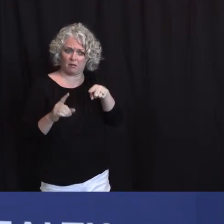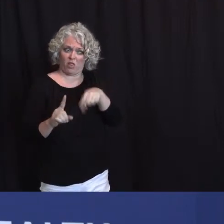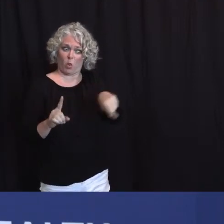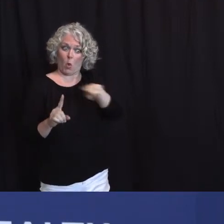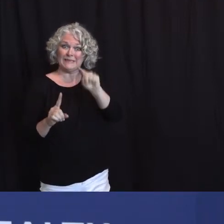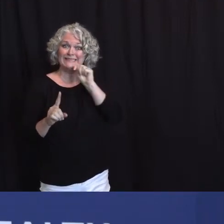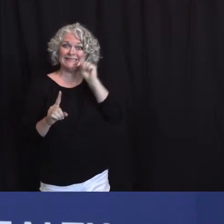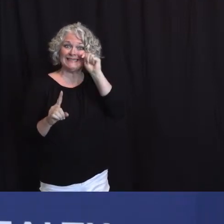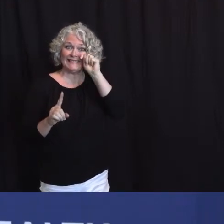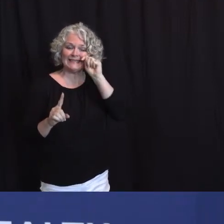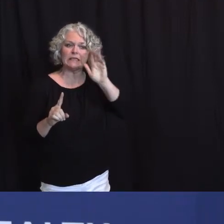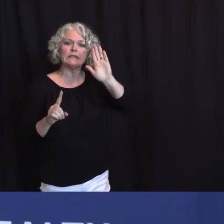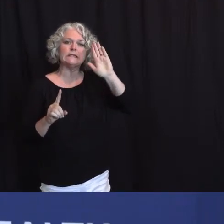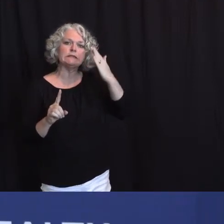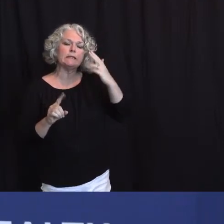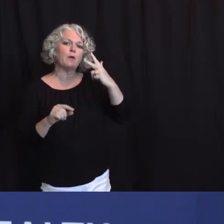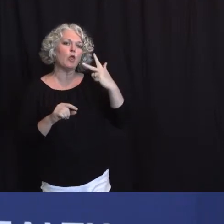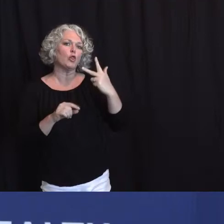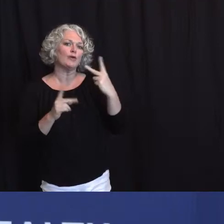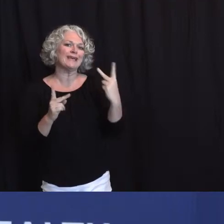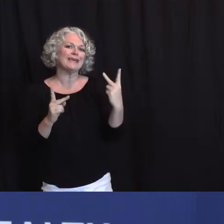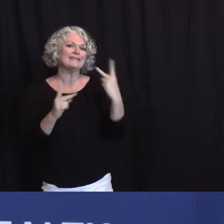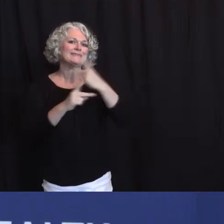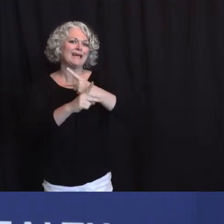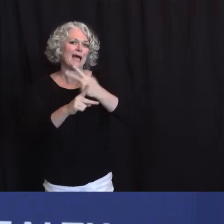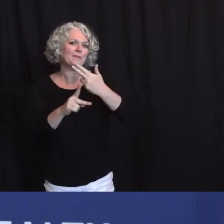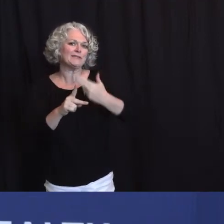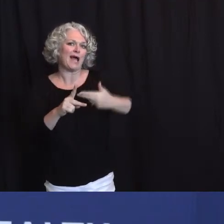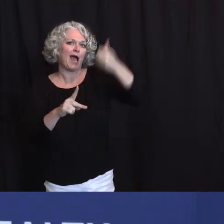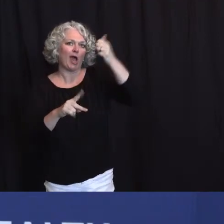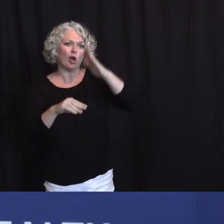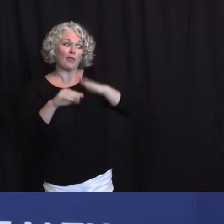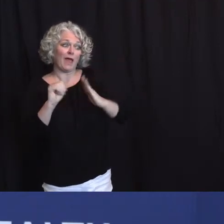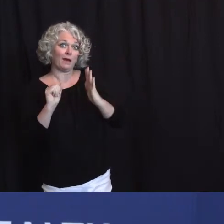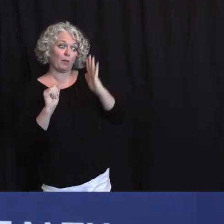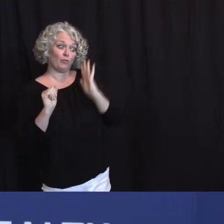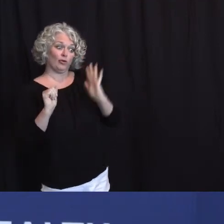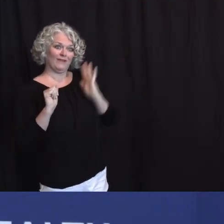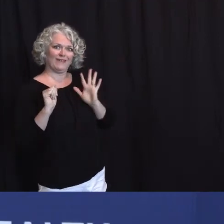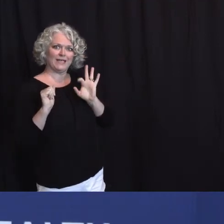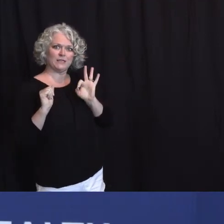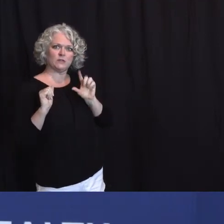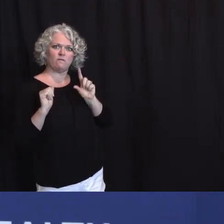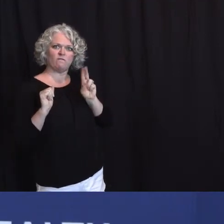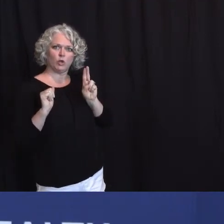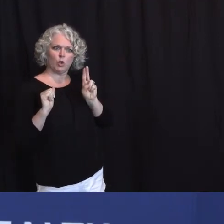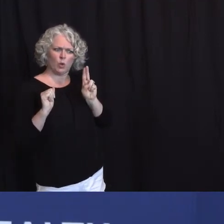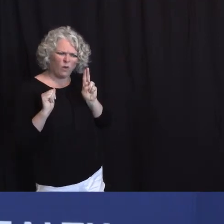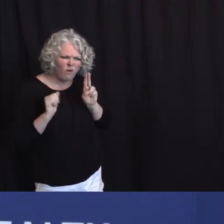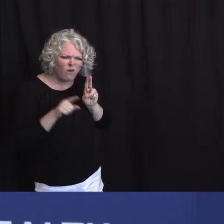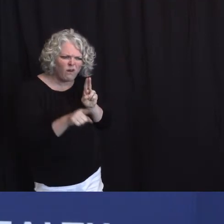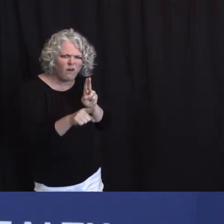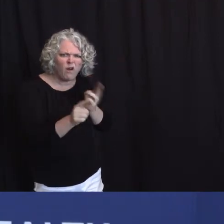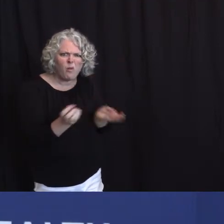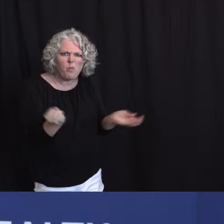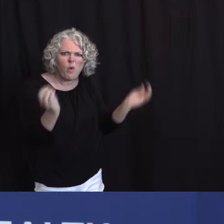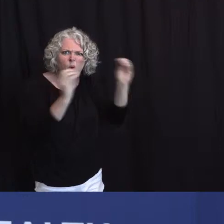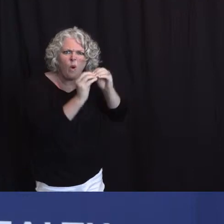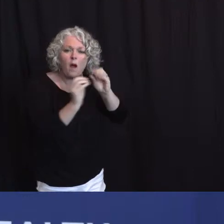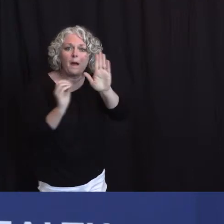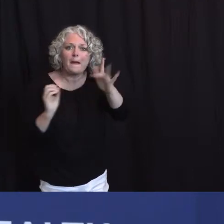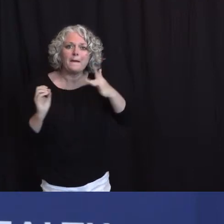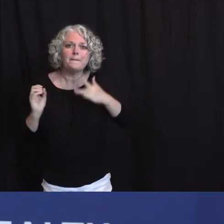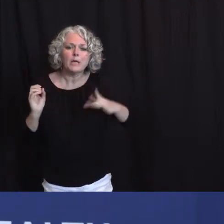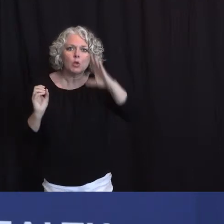times higher than the 3 most recent influenza seasons. And remember, we had containment measures such as